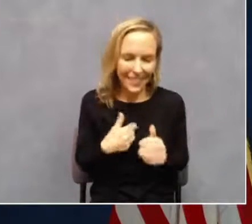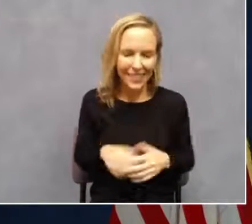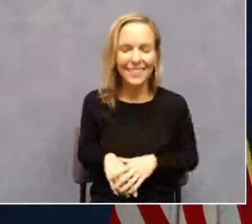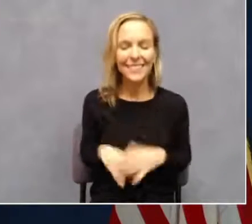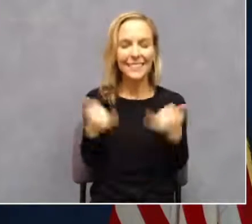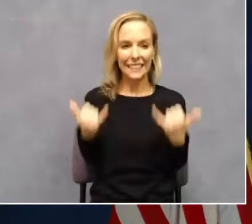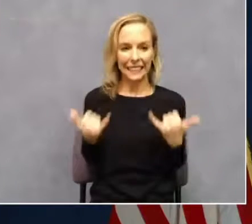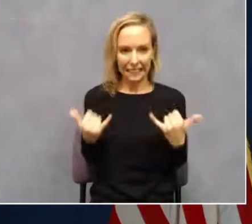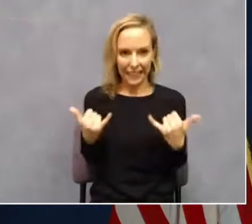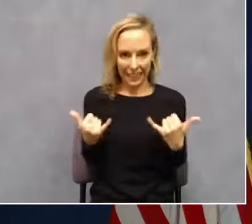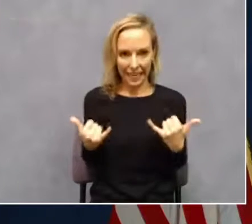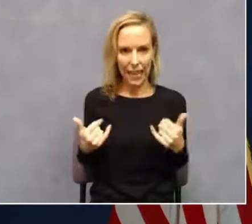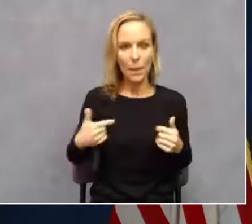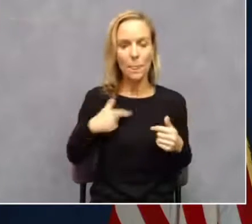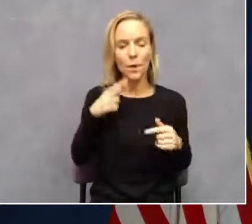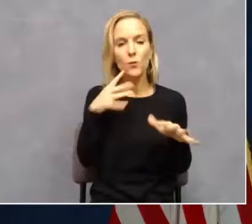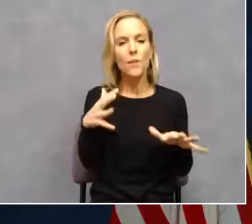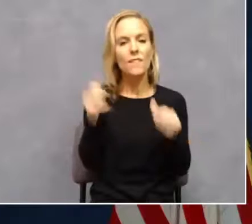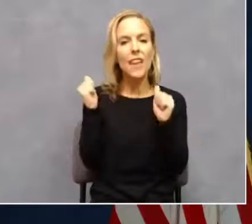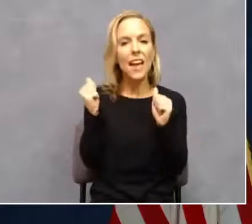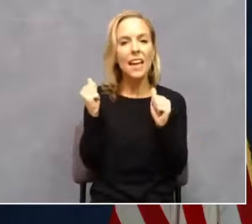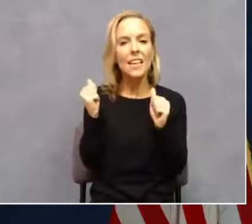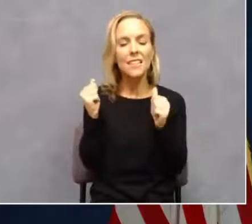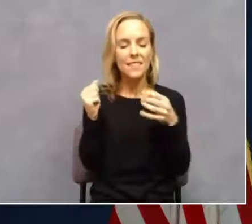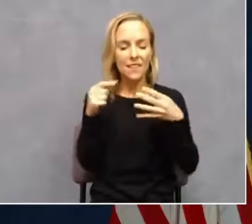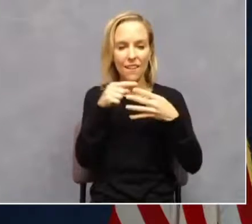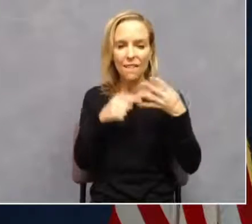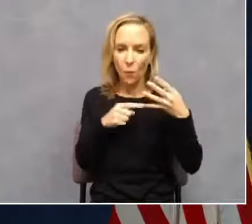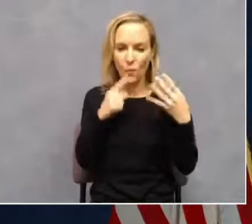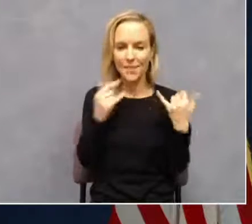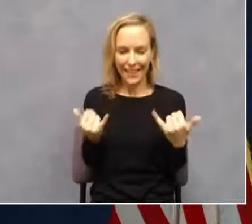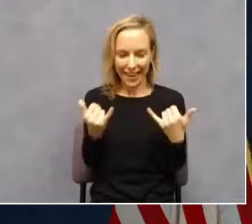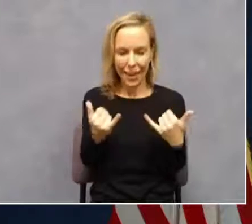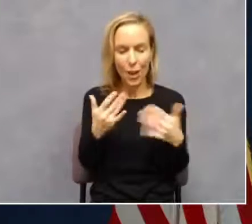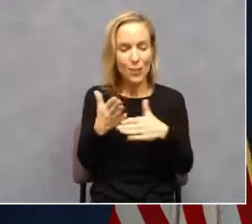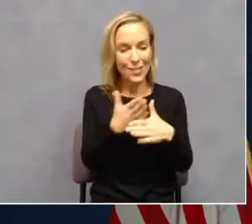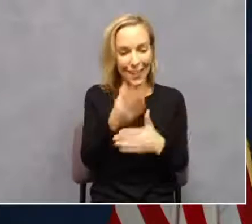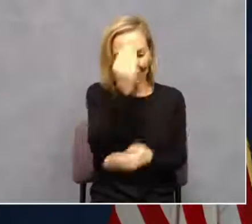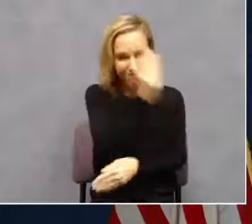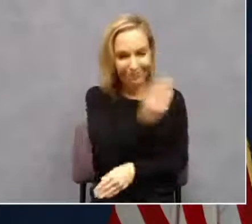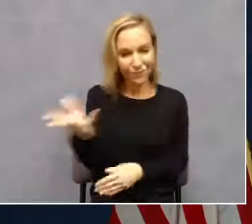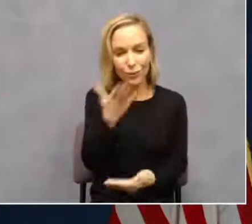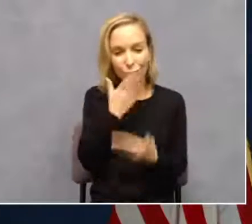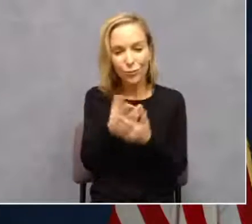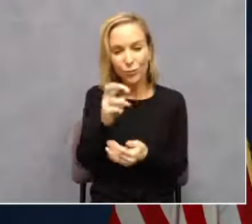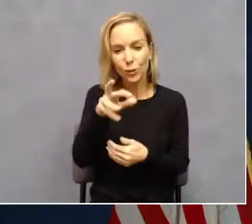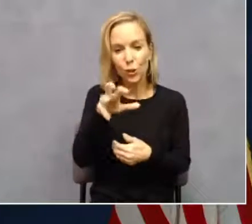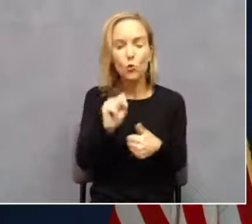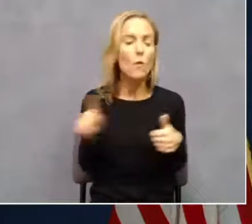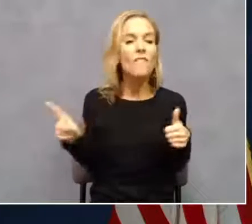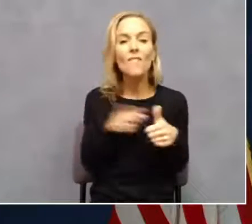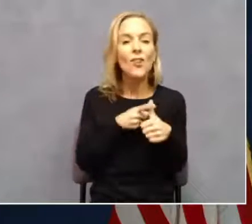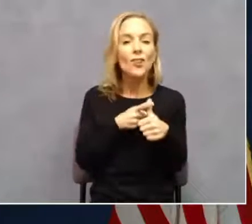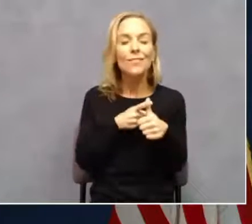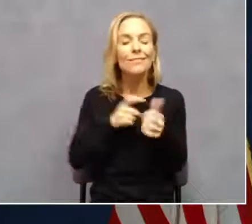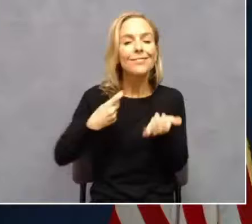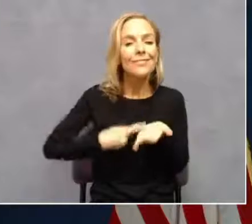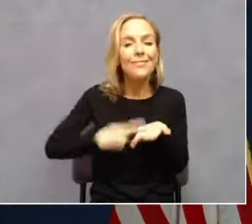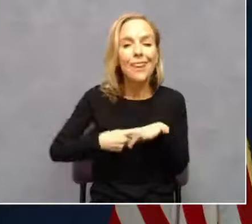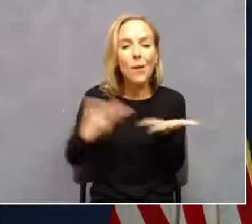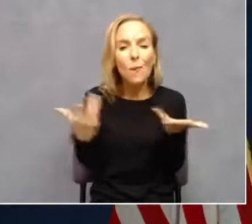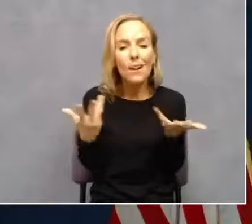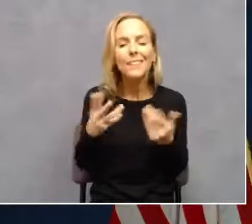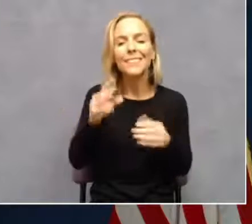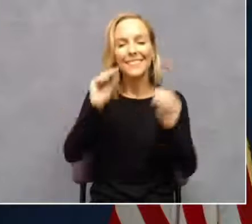I'm going to do the Fast 4 at 4, share some good news with you guys. The very first thing that we're going to talk about today is the Teacher of the